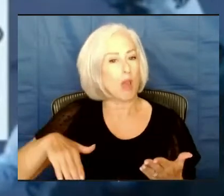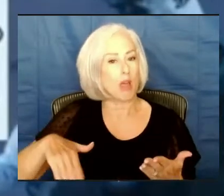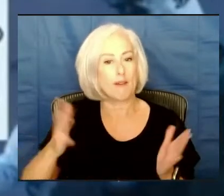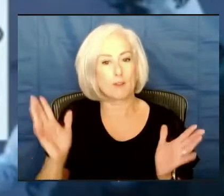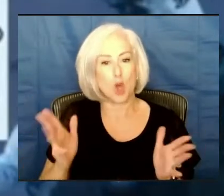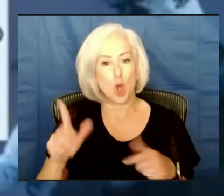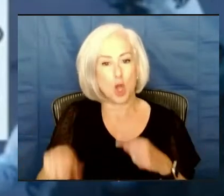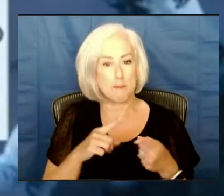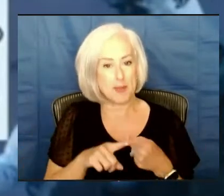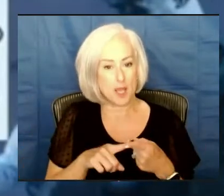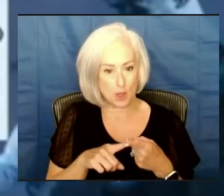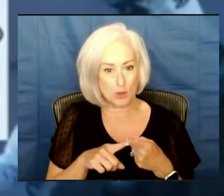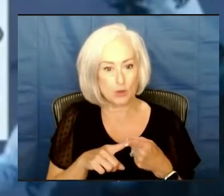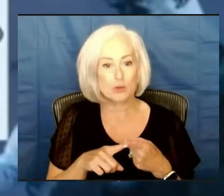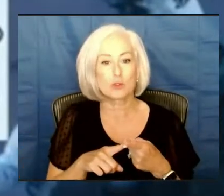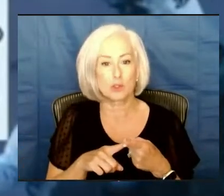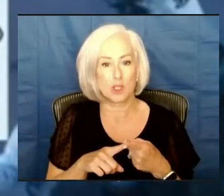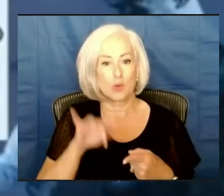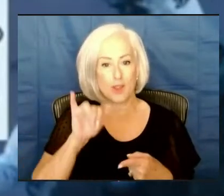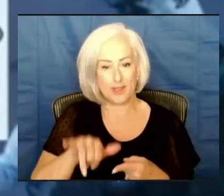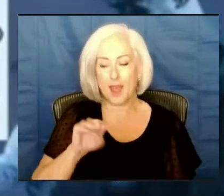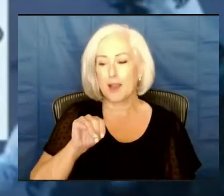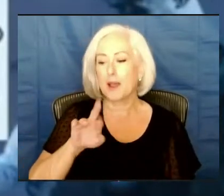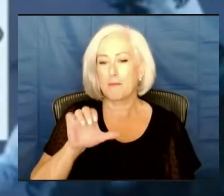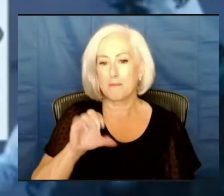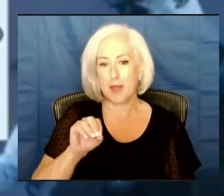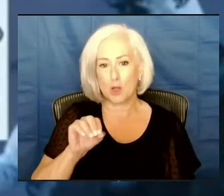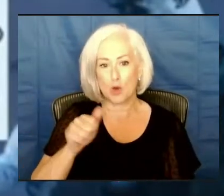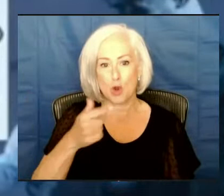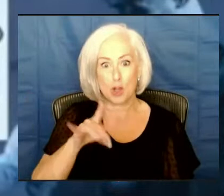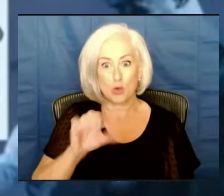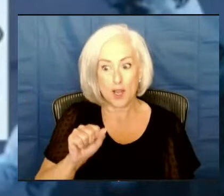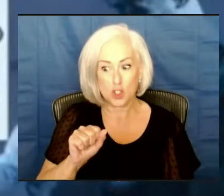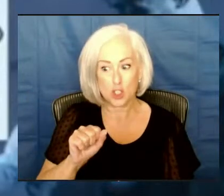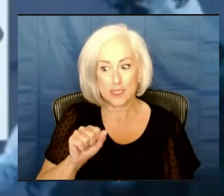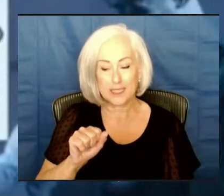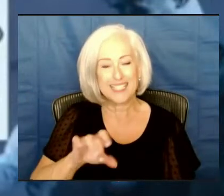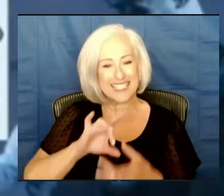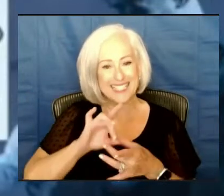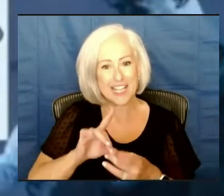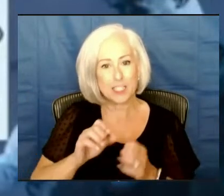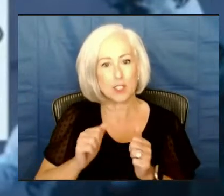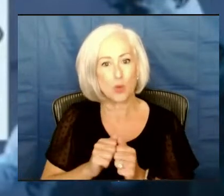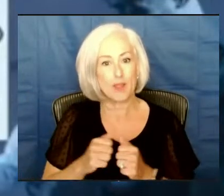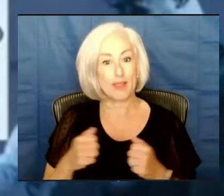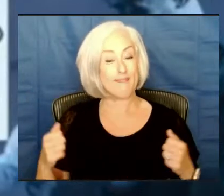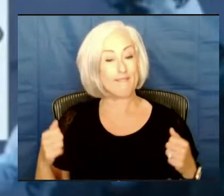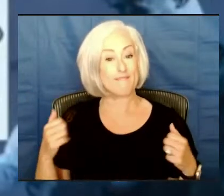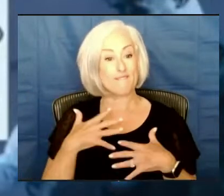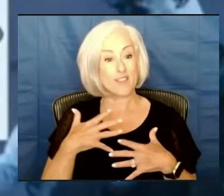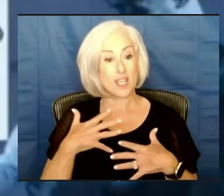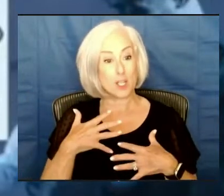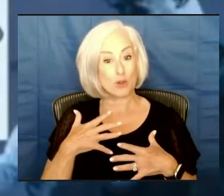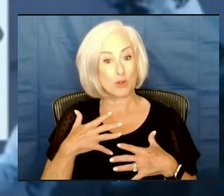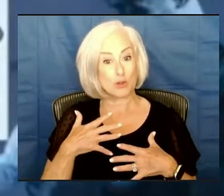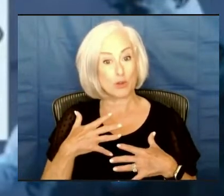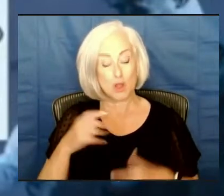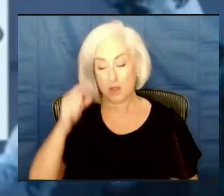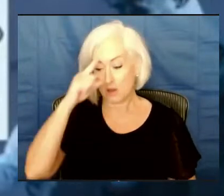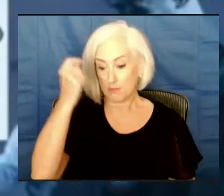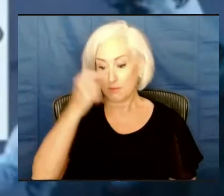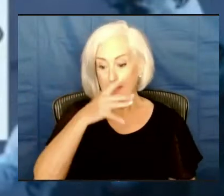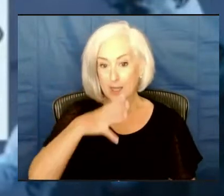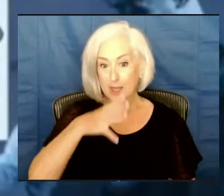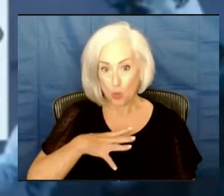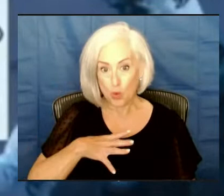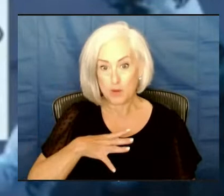those incidents, those microaggressions, is the fear that is associated with them. So when Black women are in their communities, when they're going